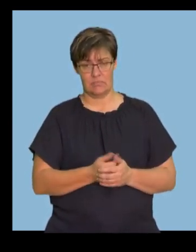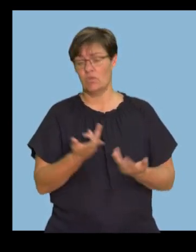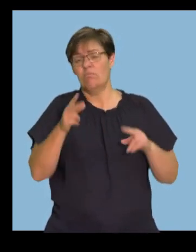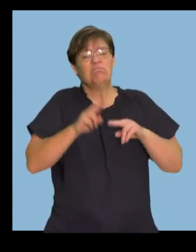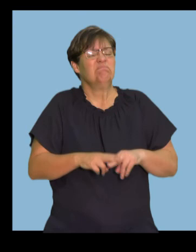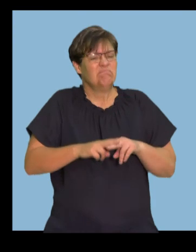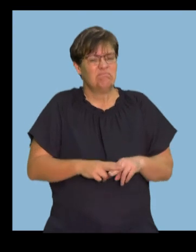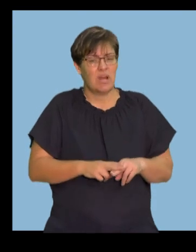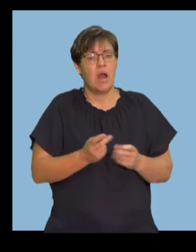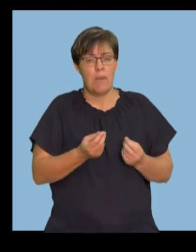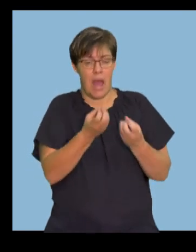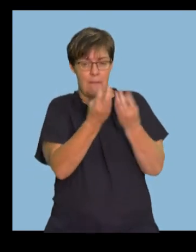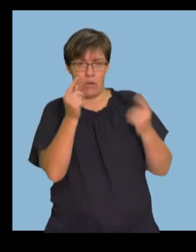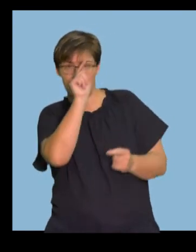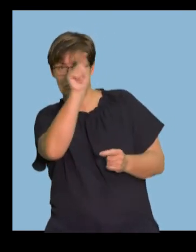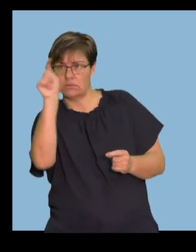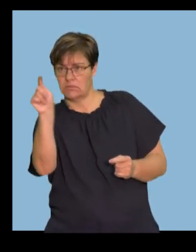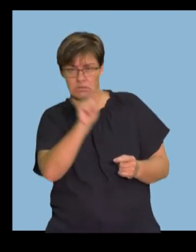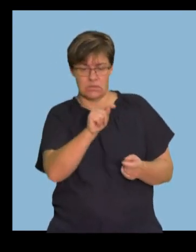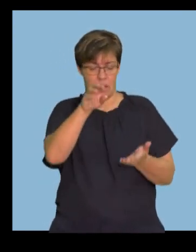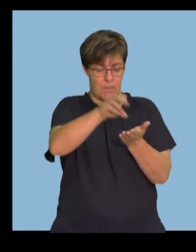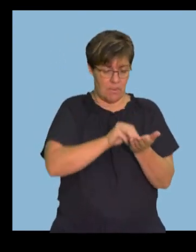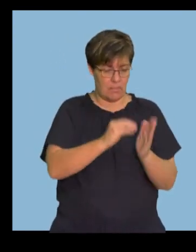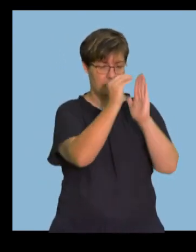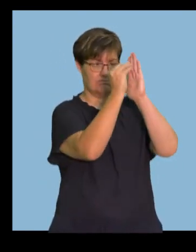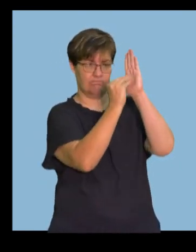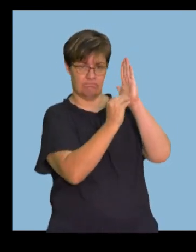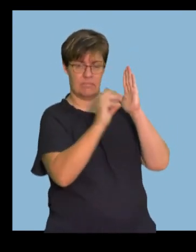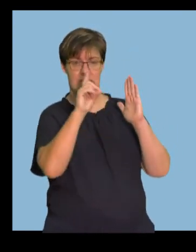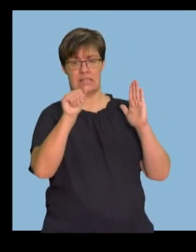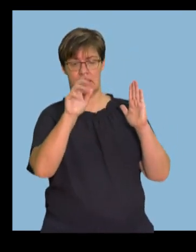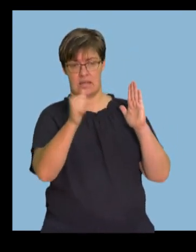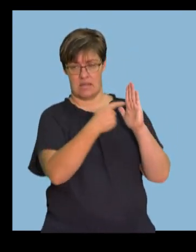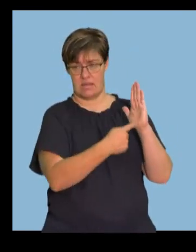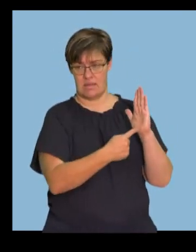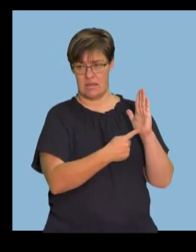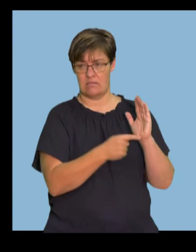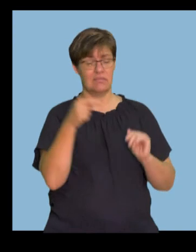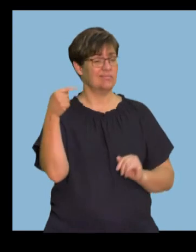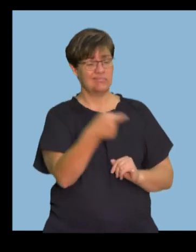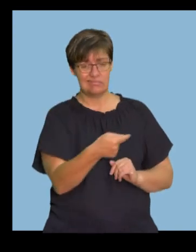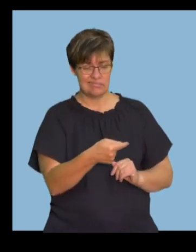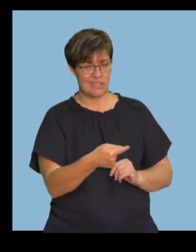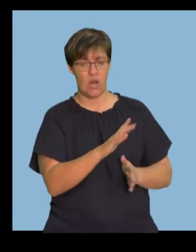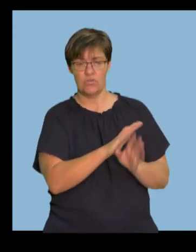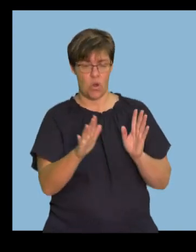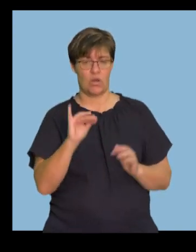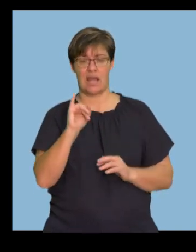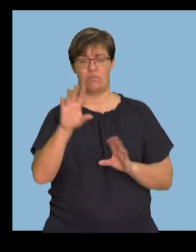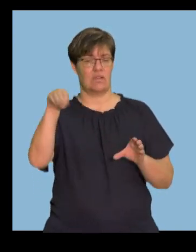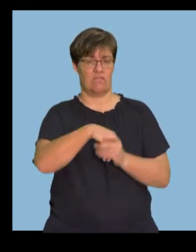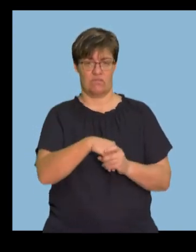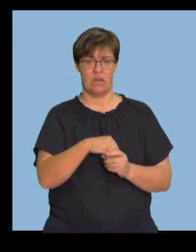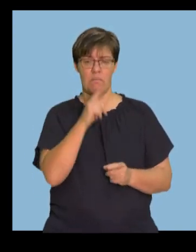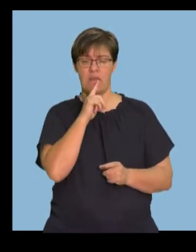all right? So it will depend what quantities you are given. So you must collect the data, and then in this one does not involve current.